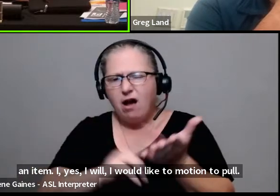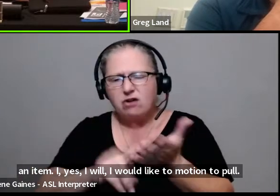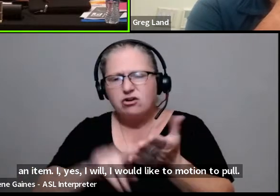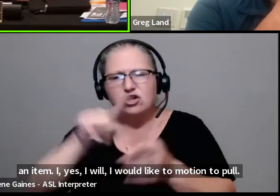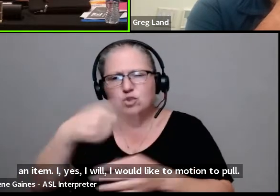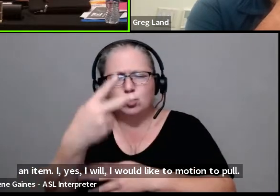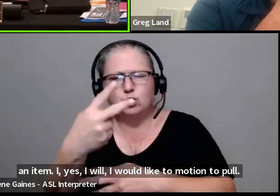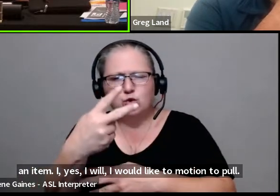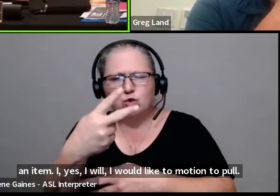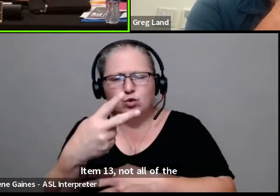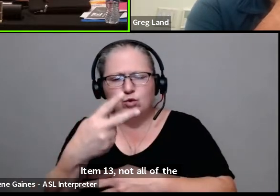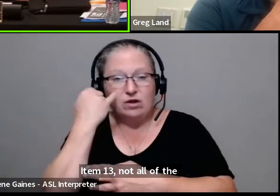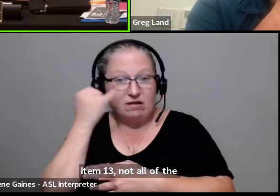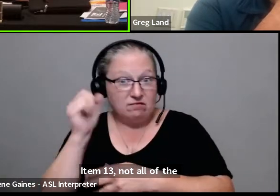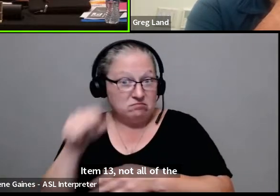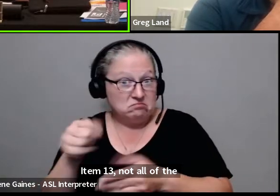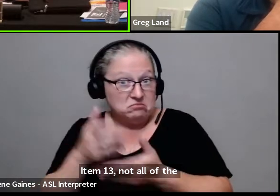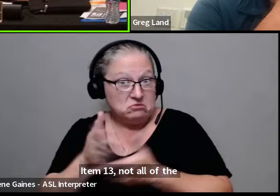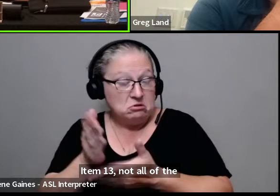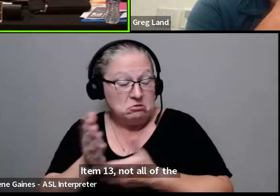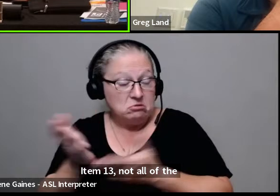two of them, if that's okay.